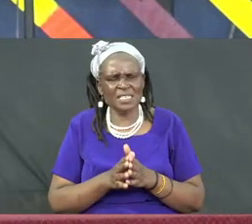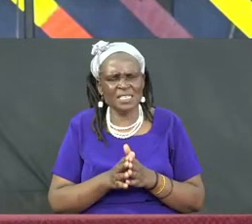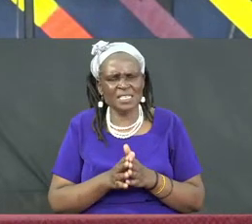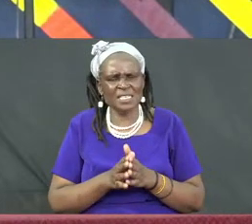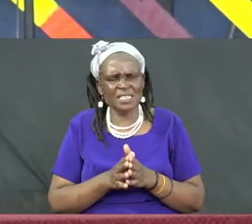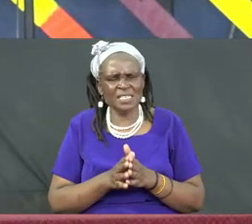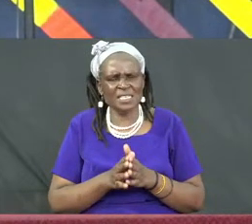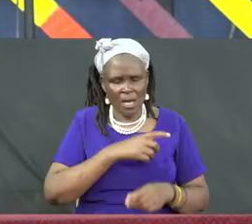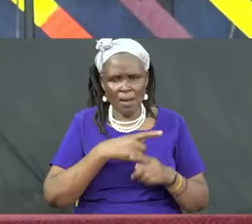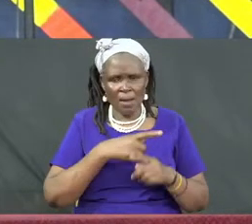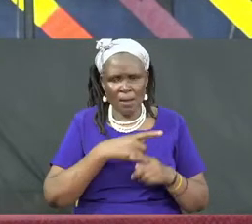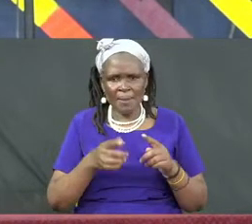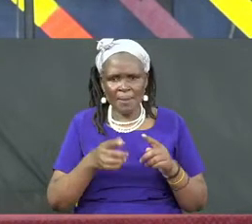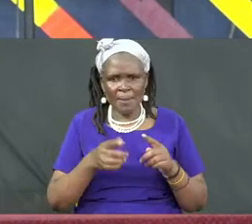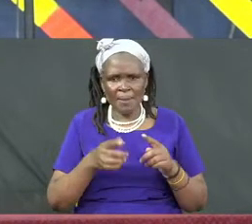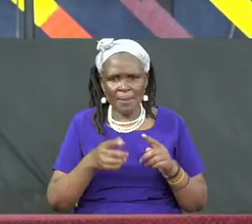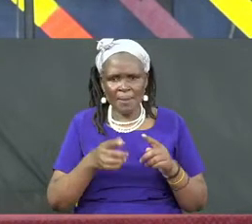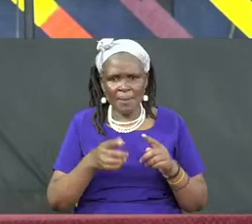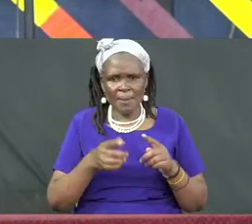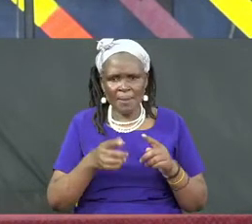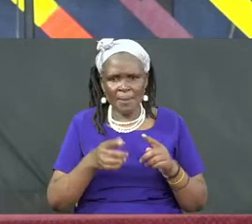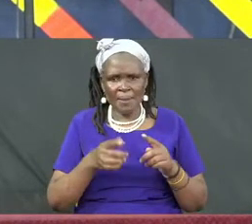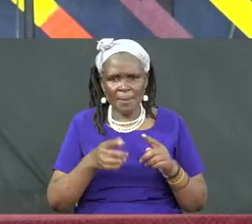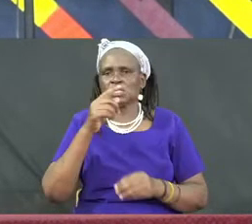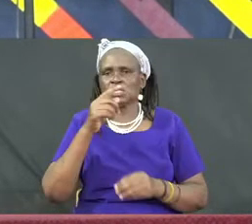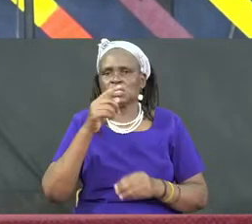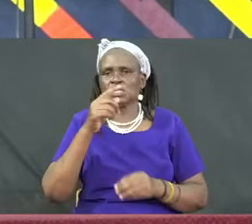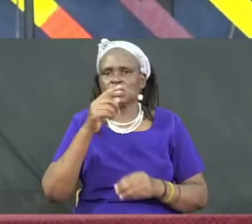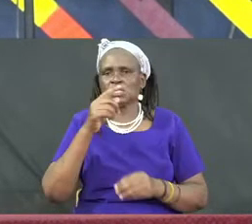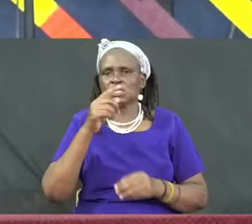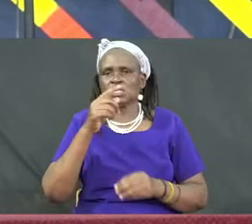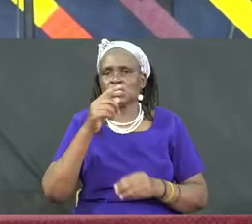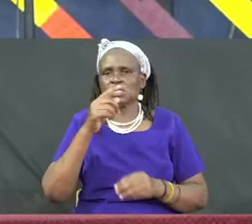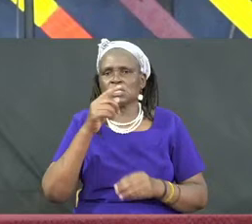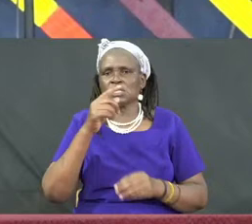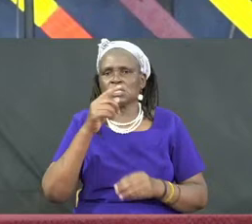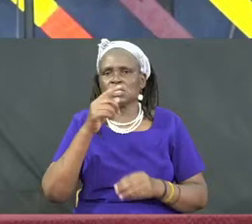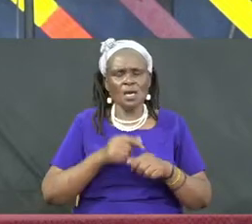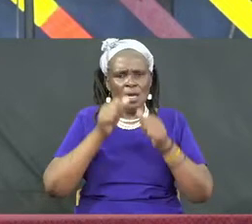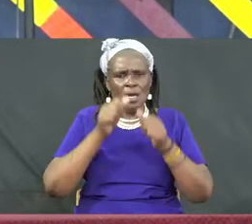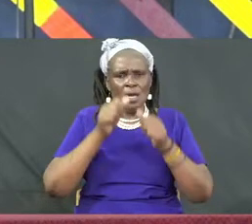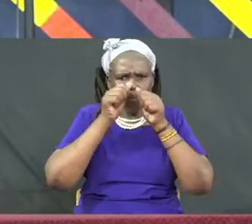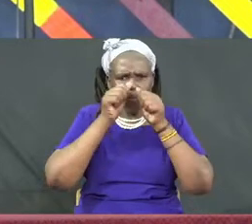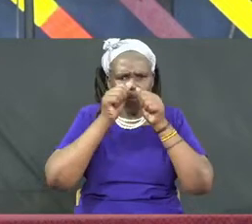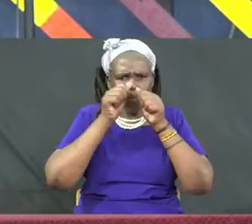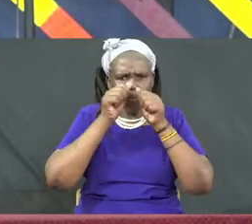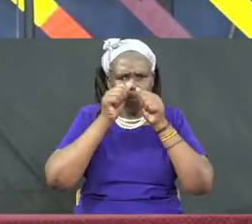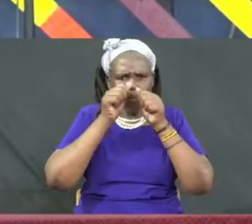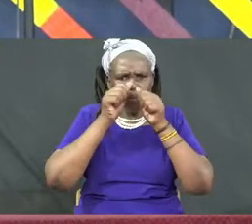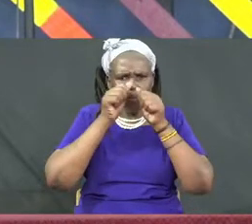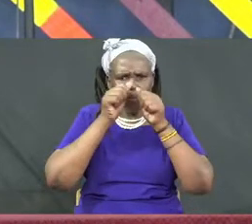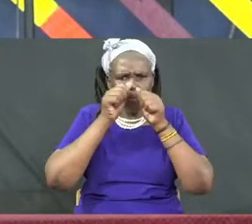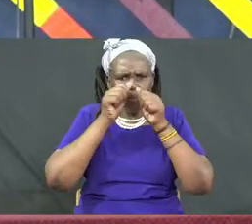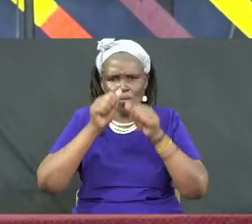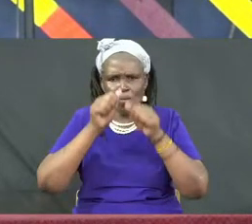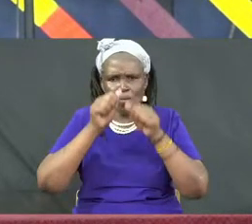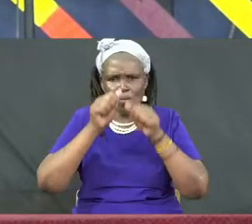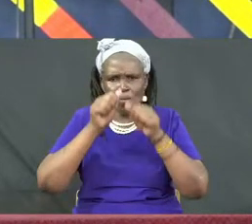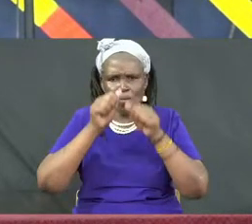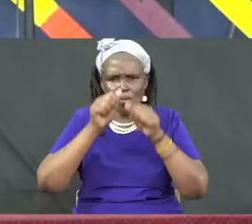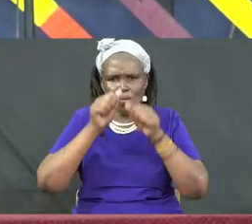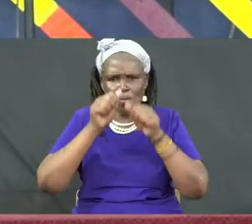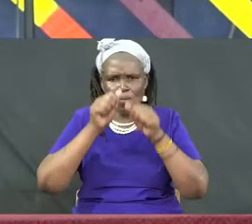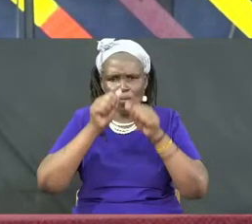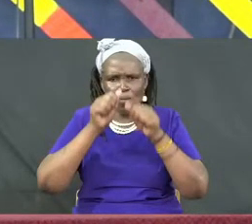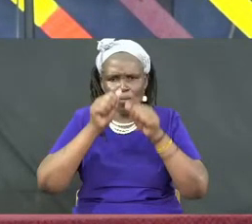people. Now you're blessing them. Don't even say anything. A second time, he blesses them. A third time, he blesses them. A fourth time, he